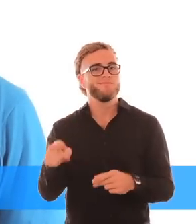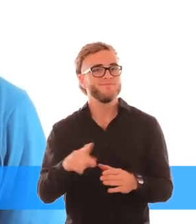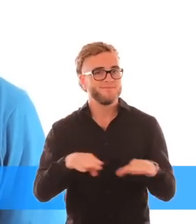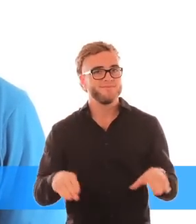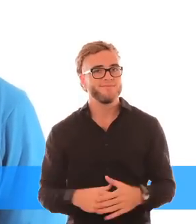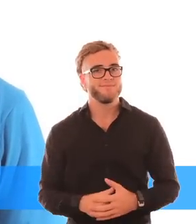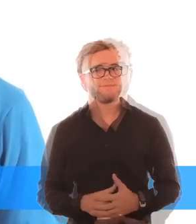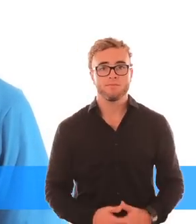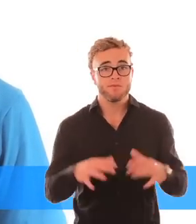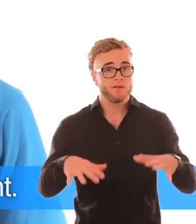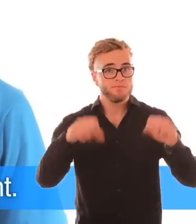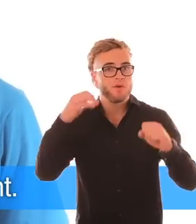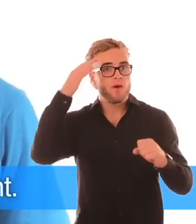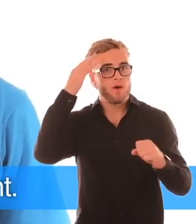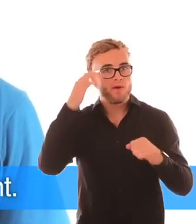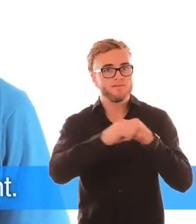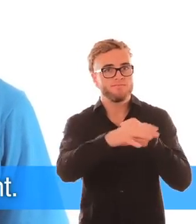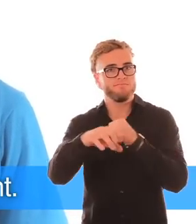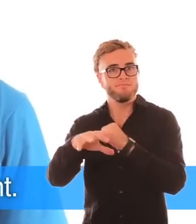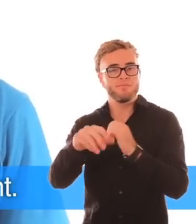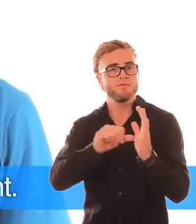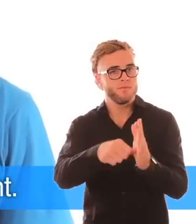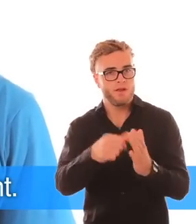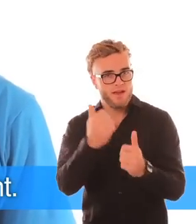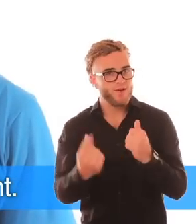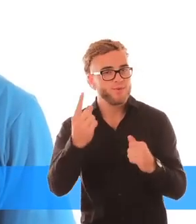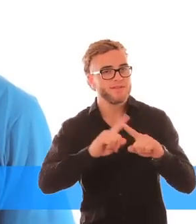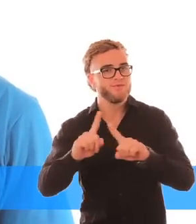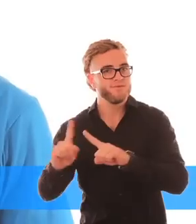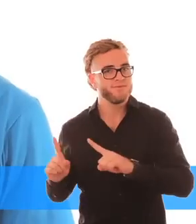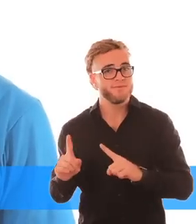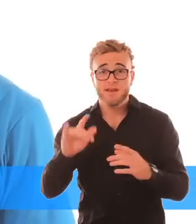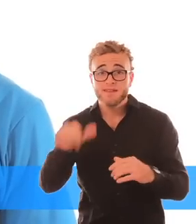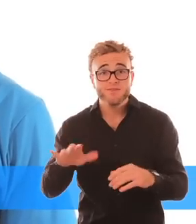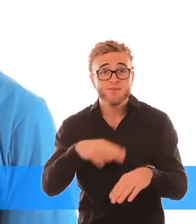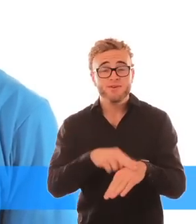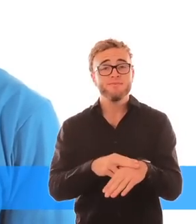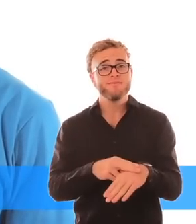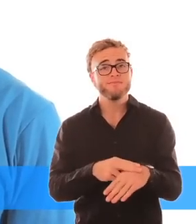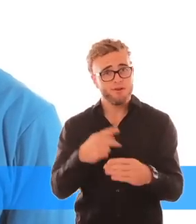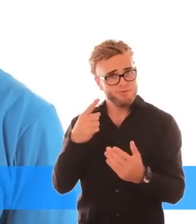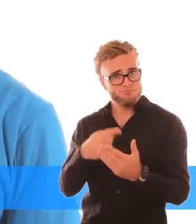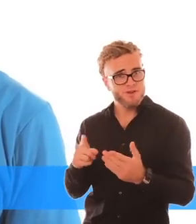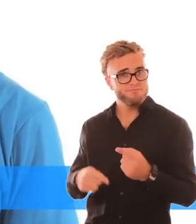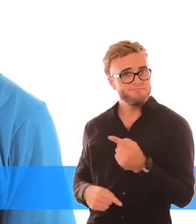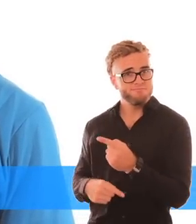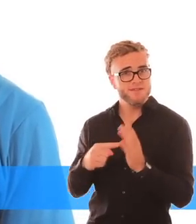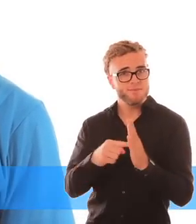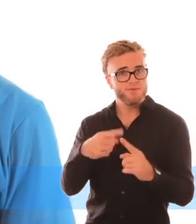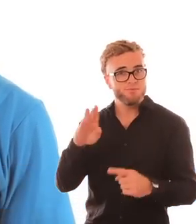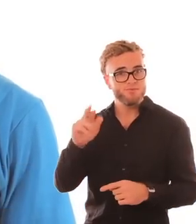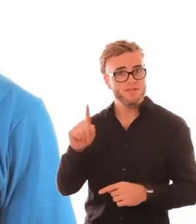Awareness-raising campaigns stress that we are all different and it is normal to be different. Check out this example from Brazil. It's called Girl